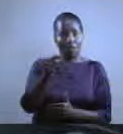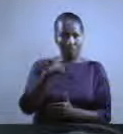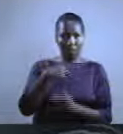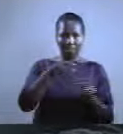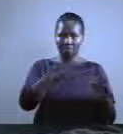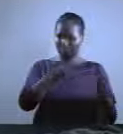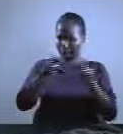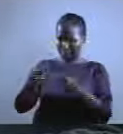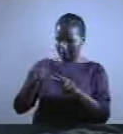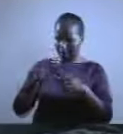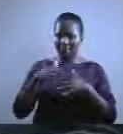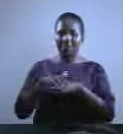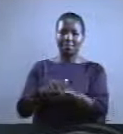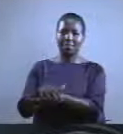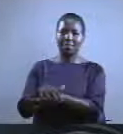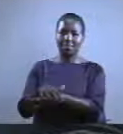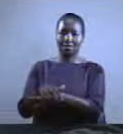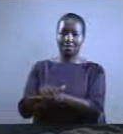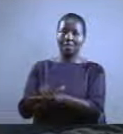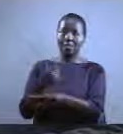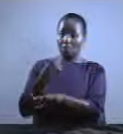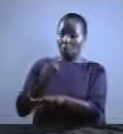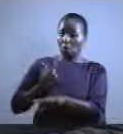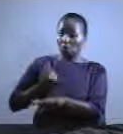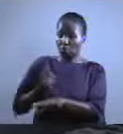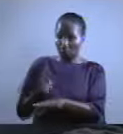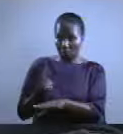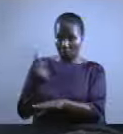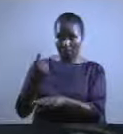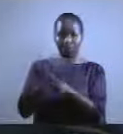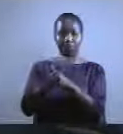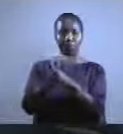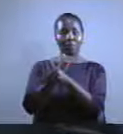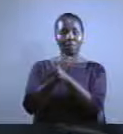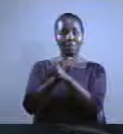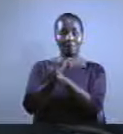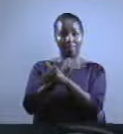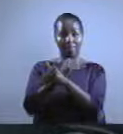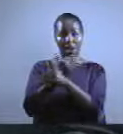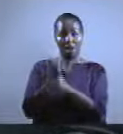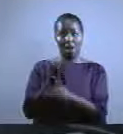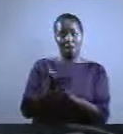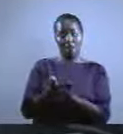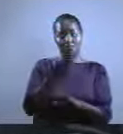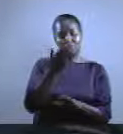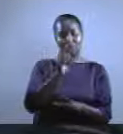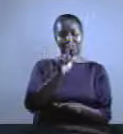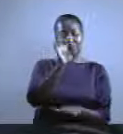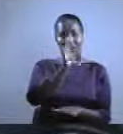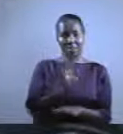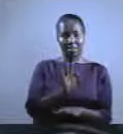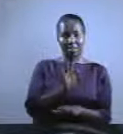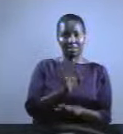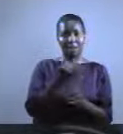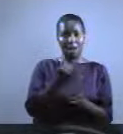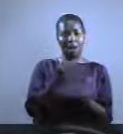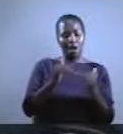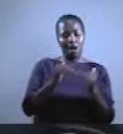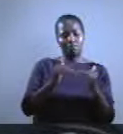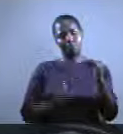implementation that has been pledged. Zambia, with a growth rate of 7%, has just been